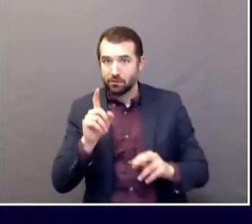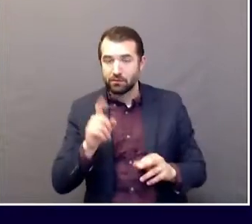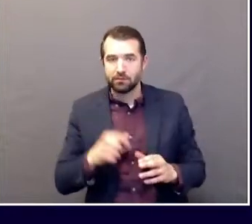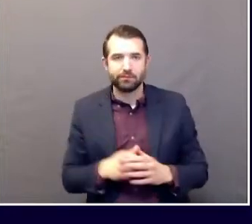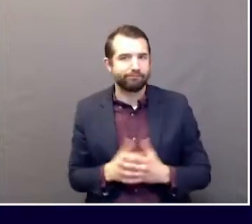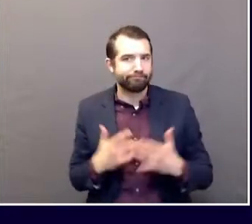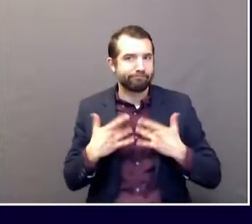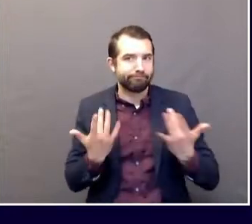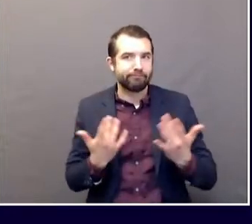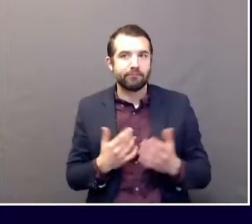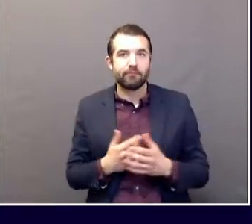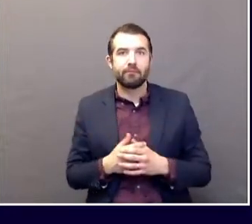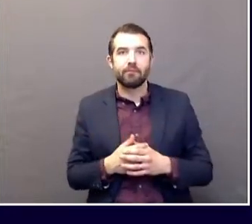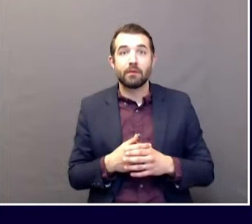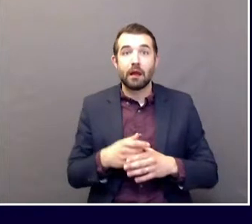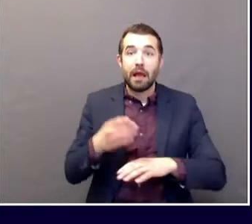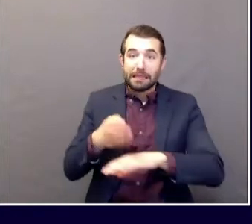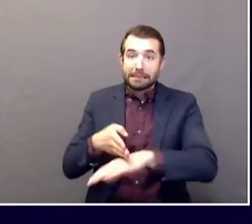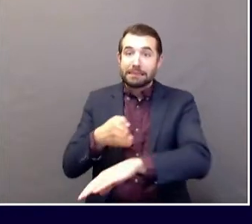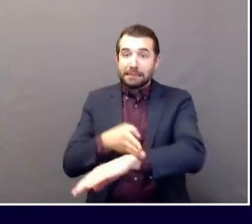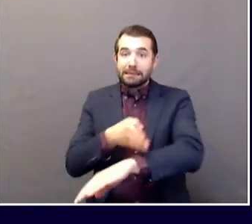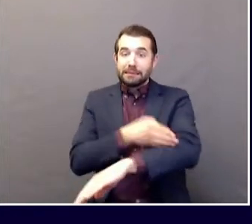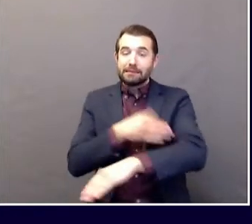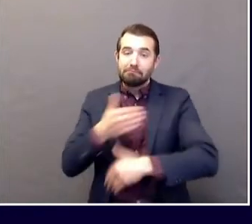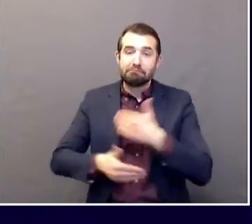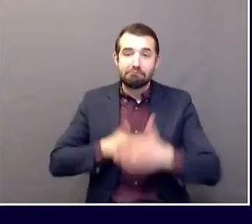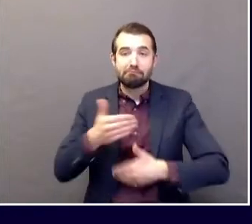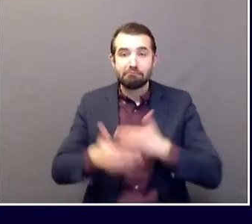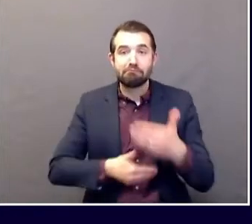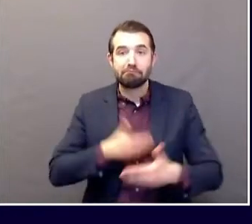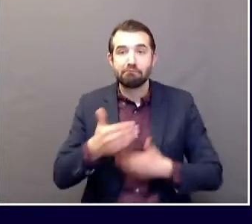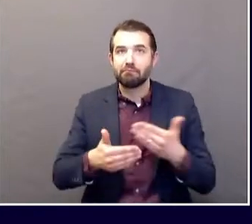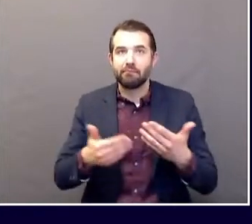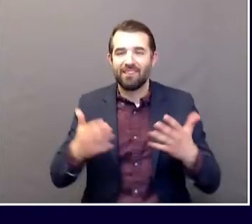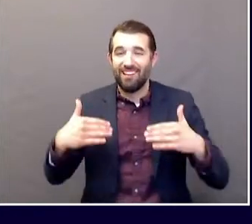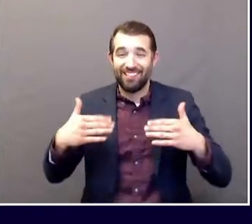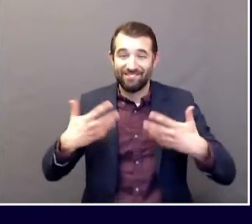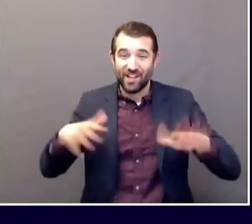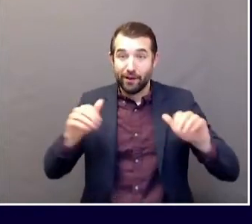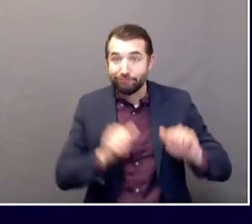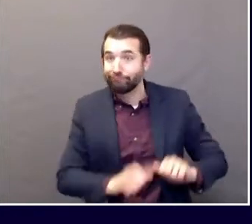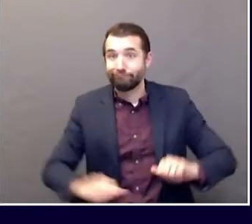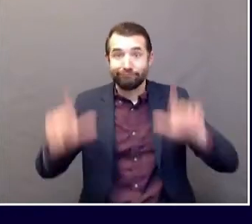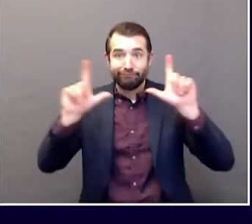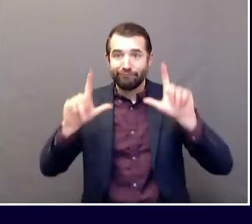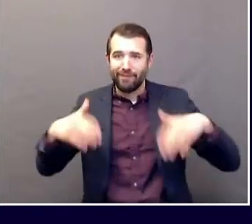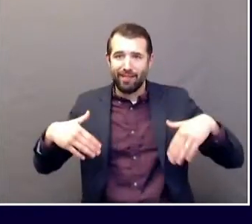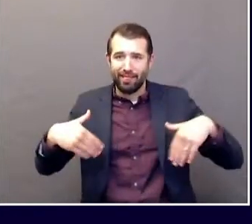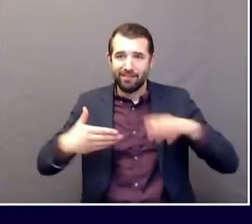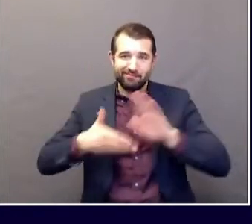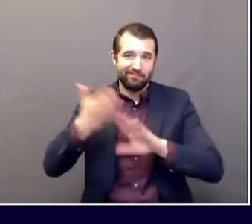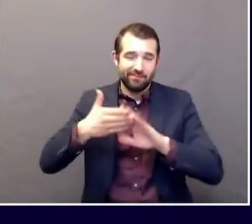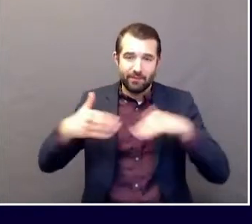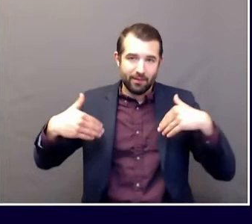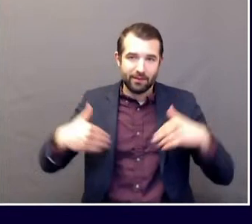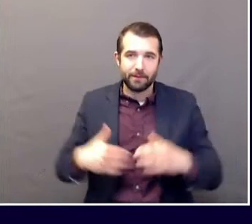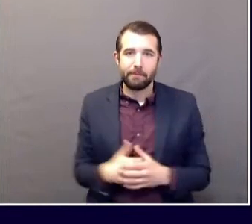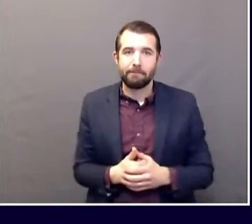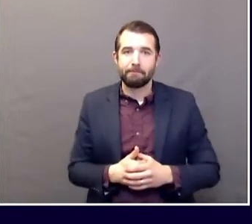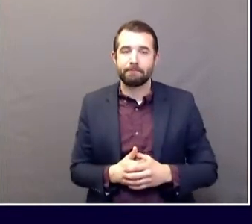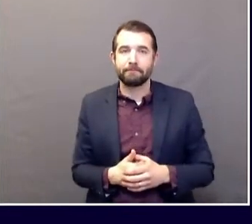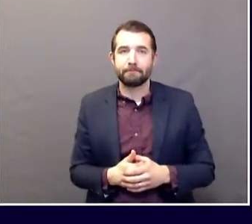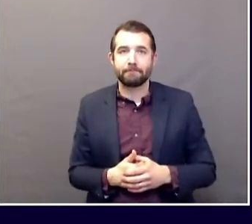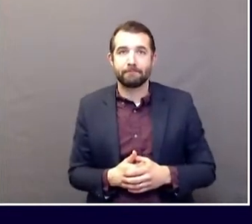the various moving pieces, that is to say, those who will use the site, who are operating such facilities, the vaccination sites,